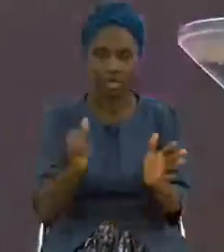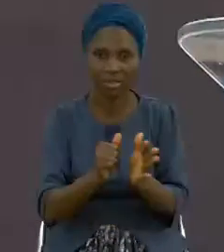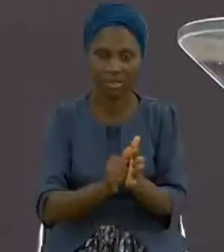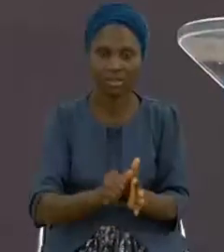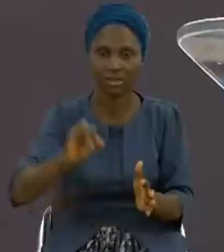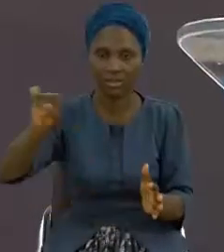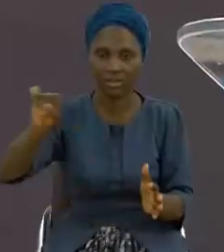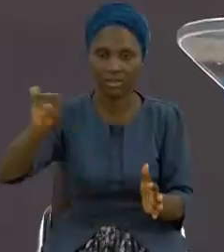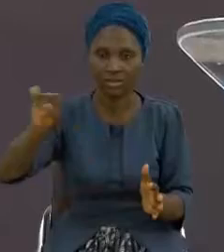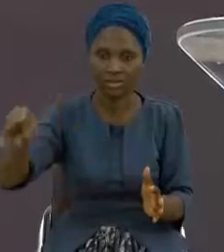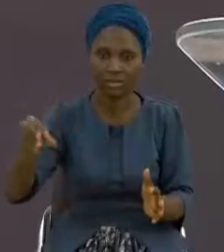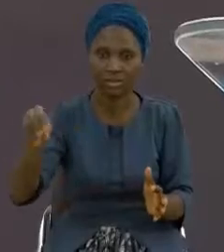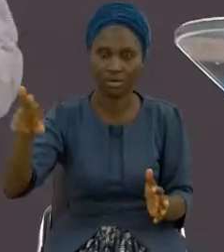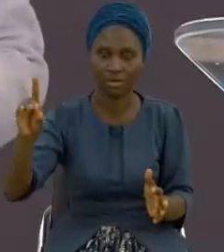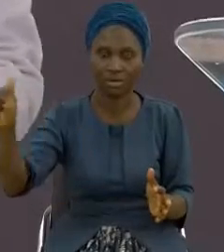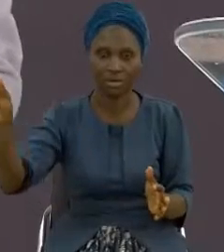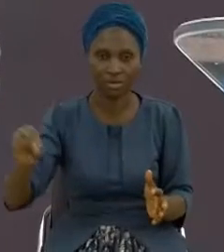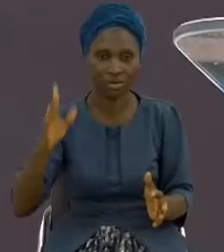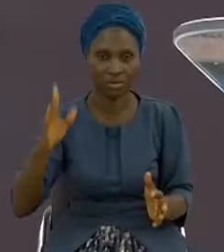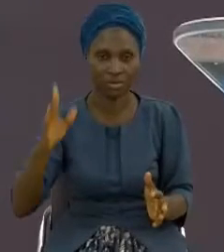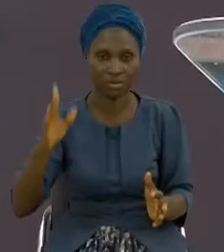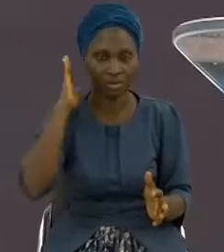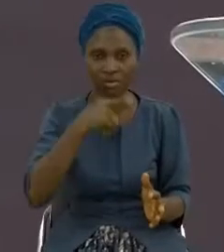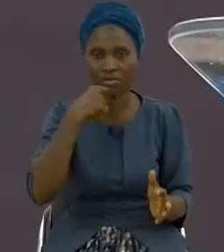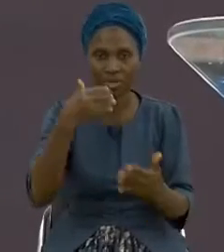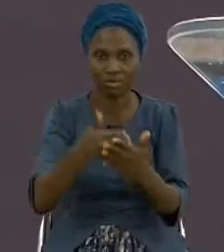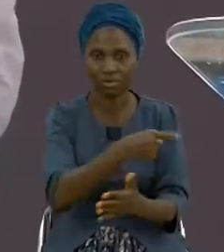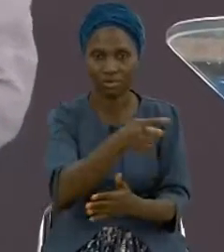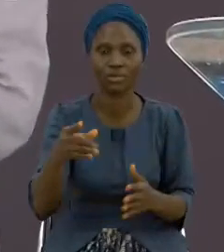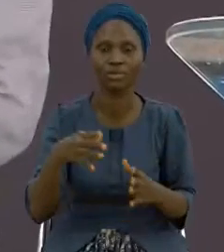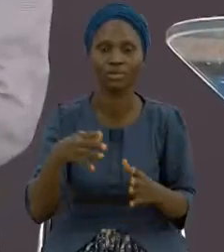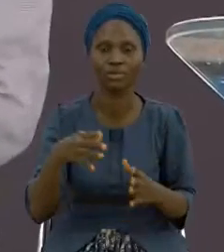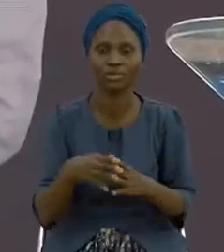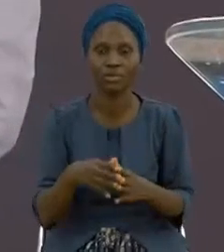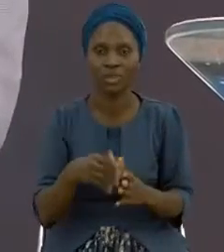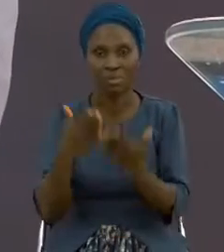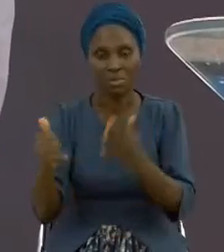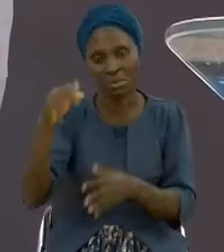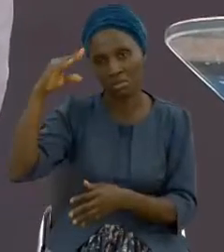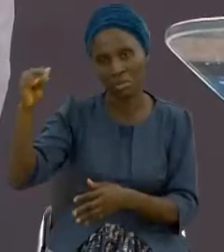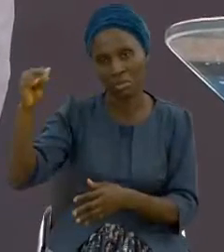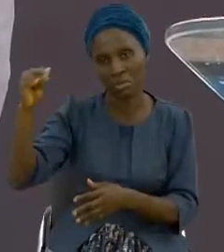people that have decided they want to fight against the